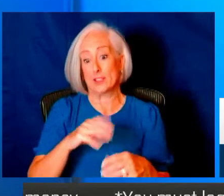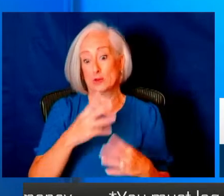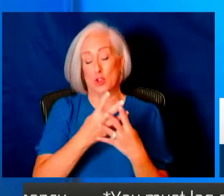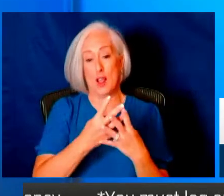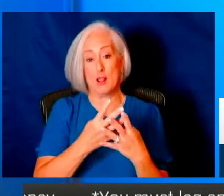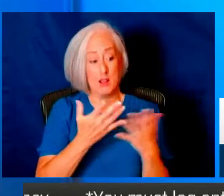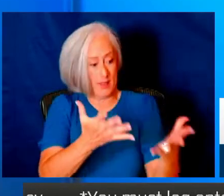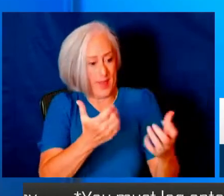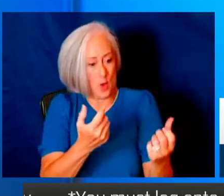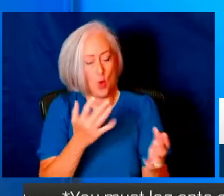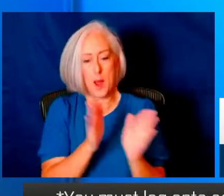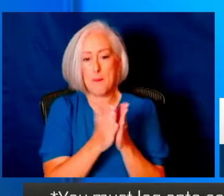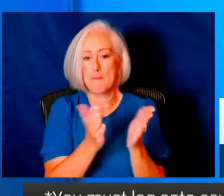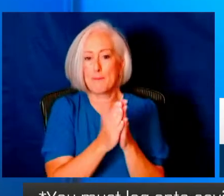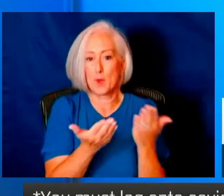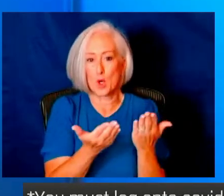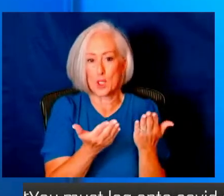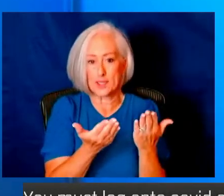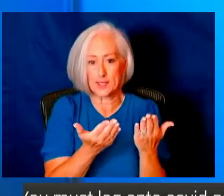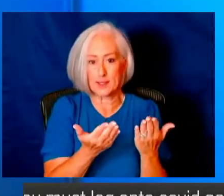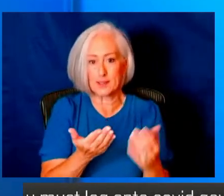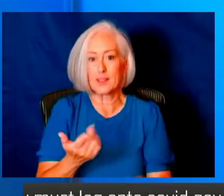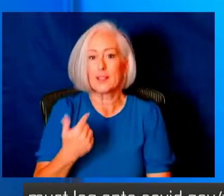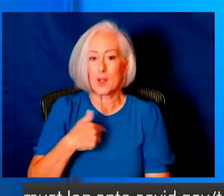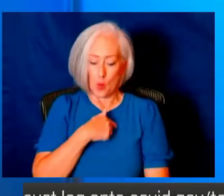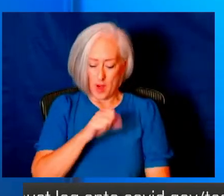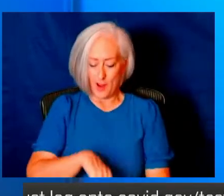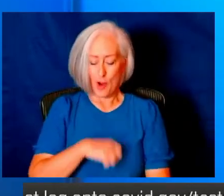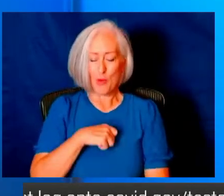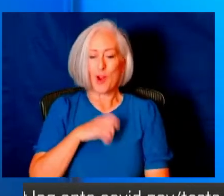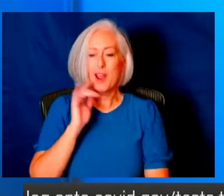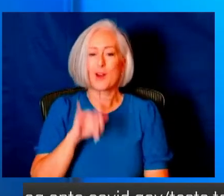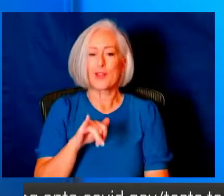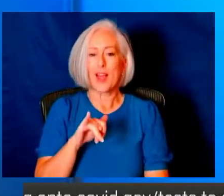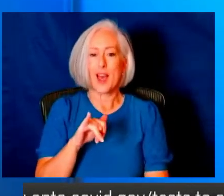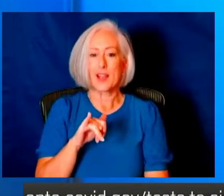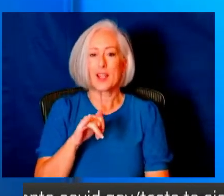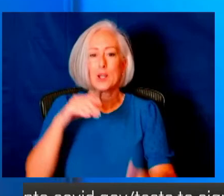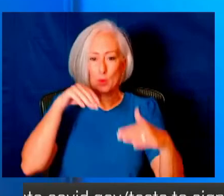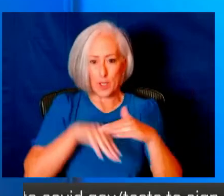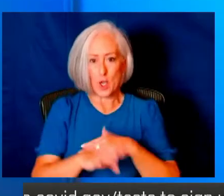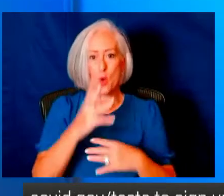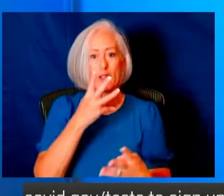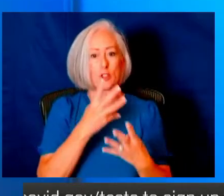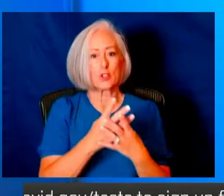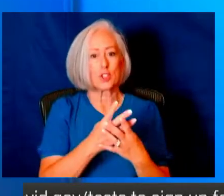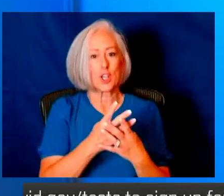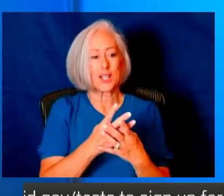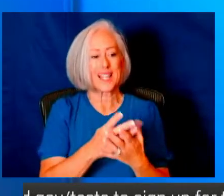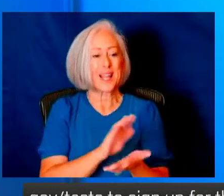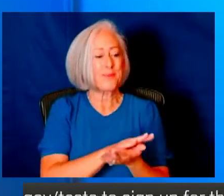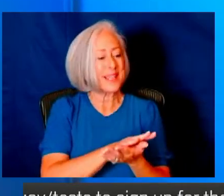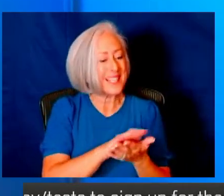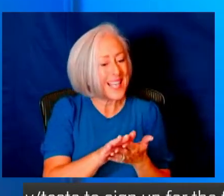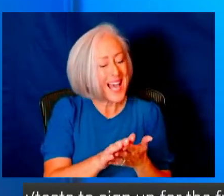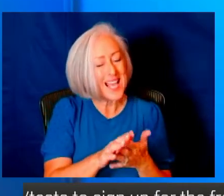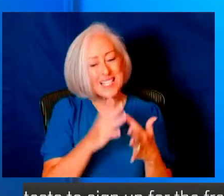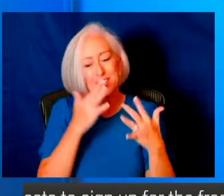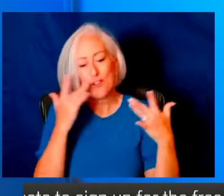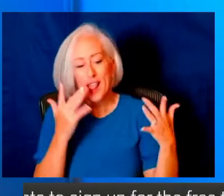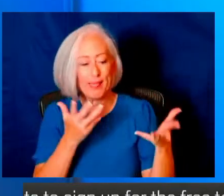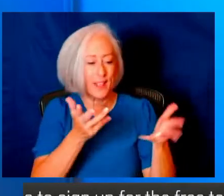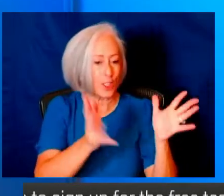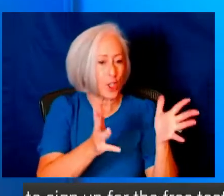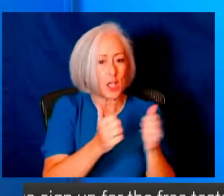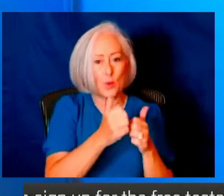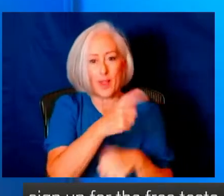we really pride ourselves on is going into the jail and just being nice to the women, having conversations with them